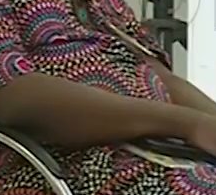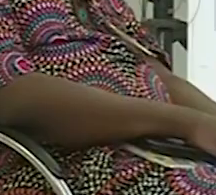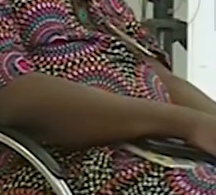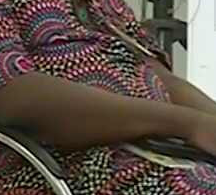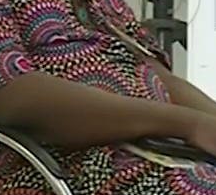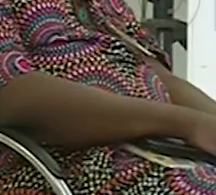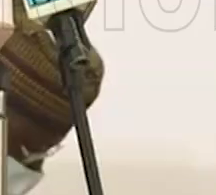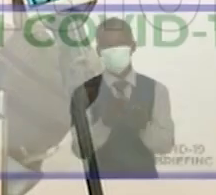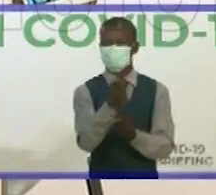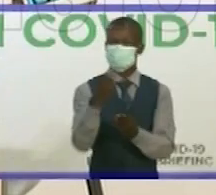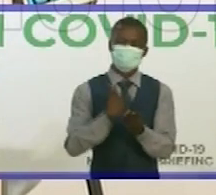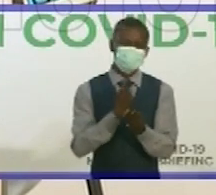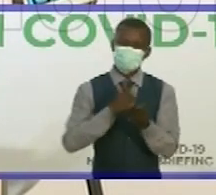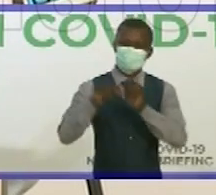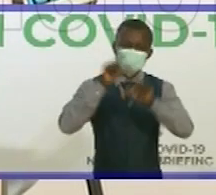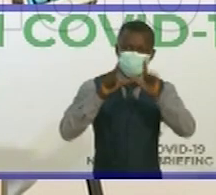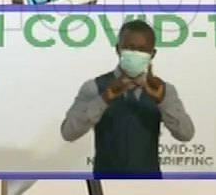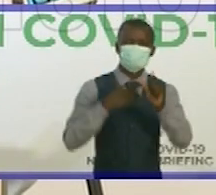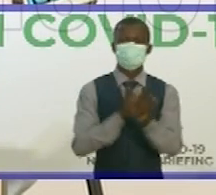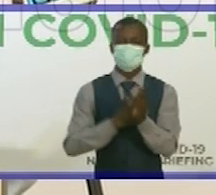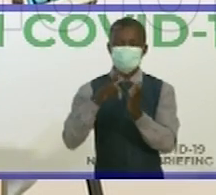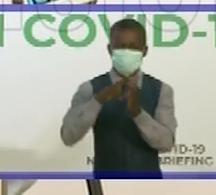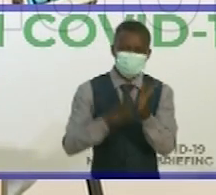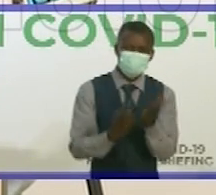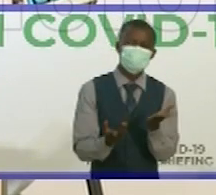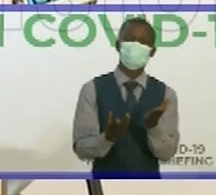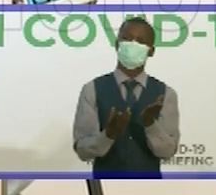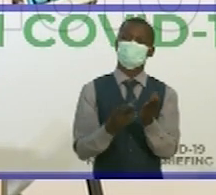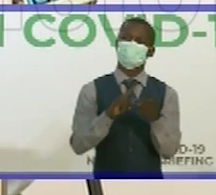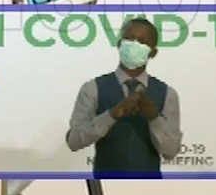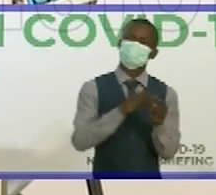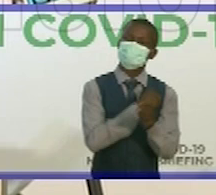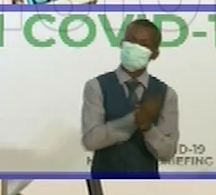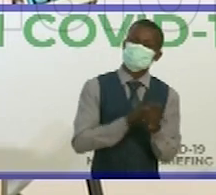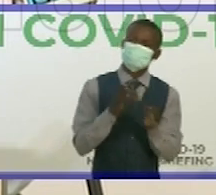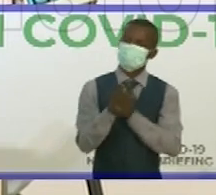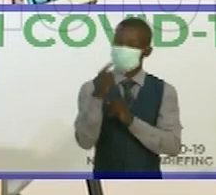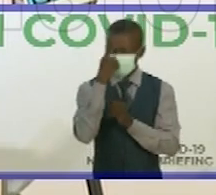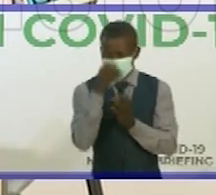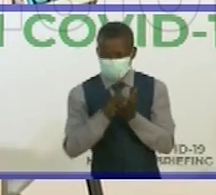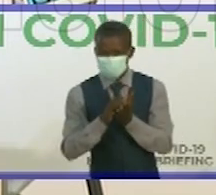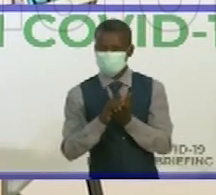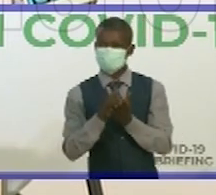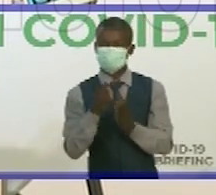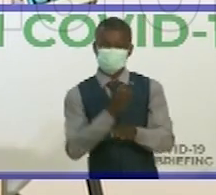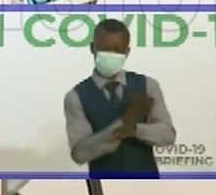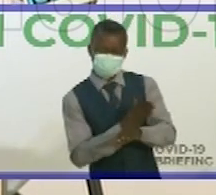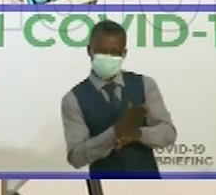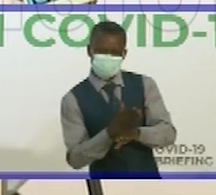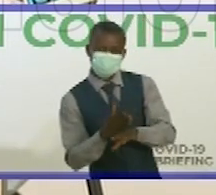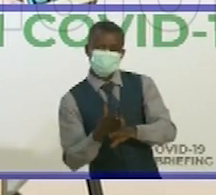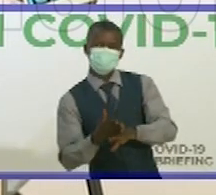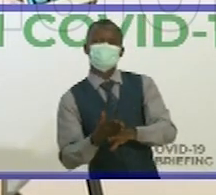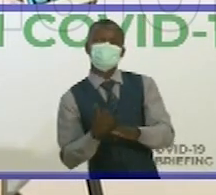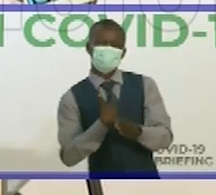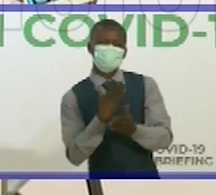have comorbidities, please report. And if you feel that you are getting bad, funny symptoms, which I listed just